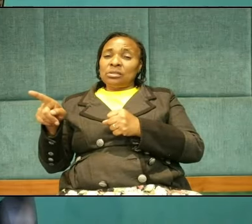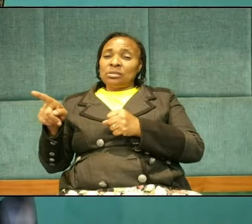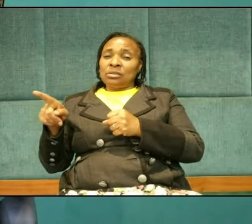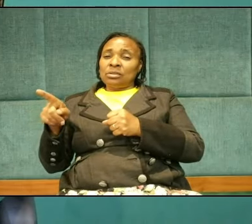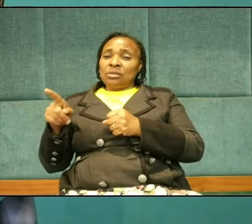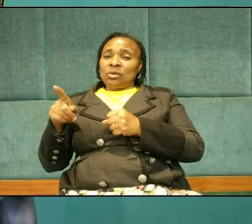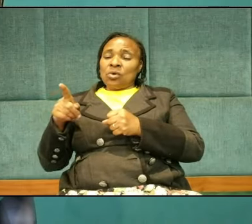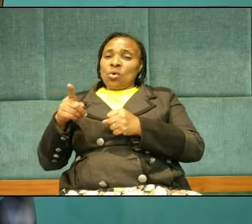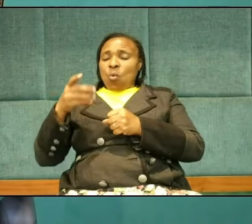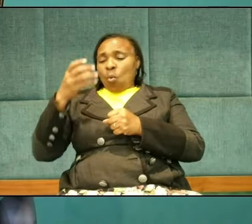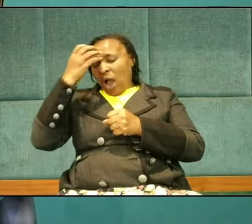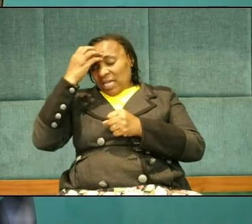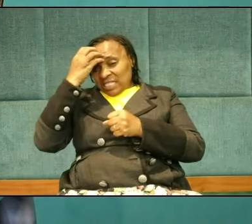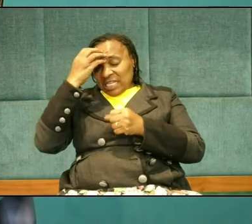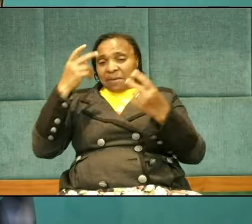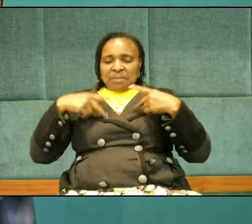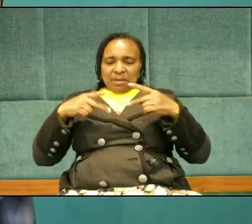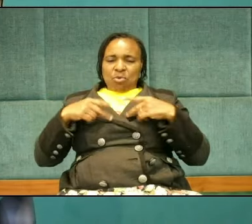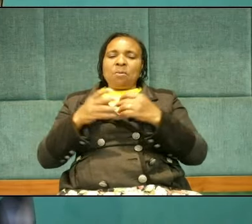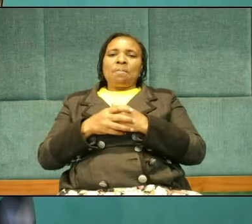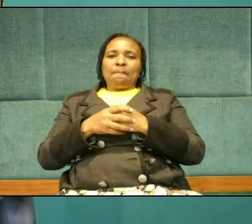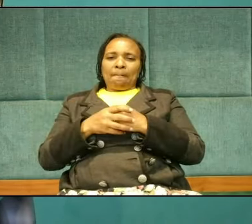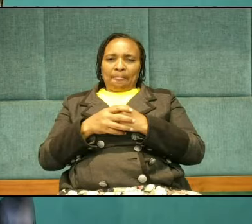those angry people.